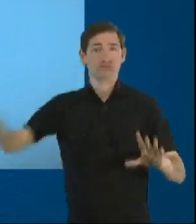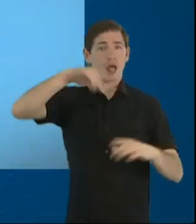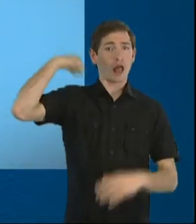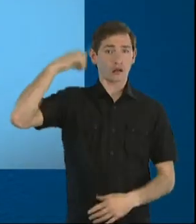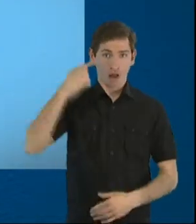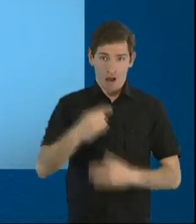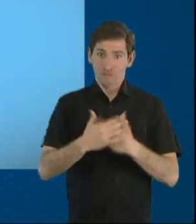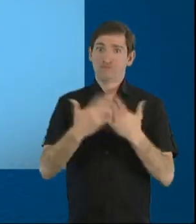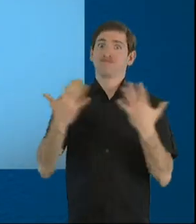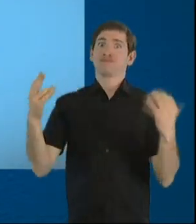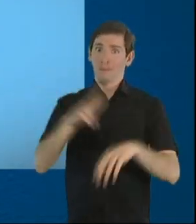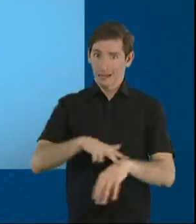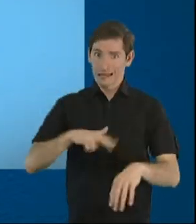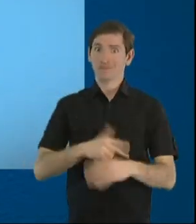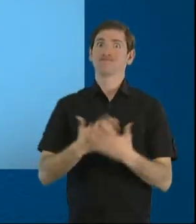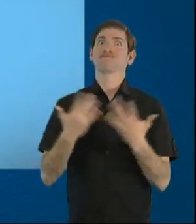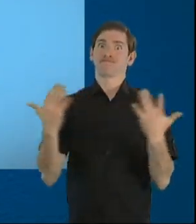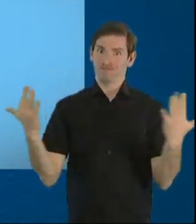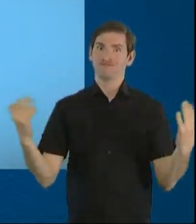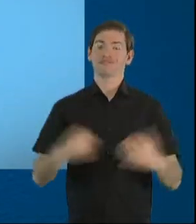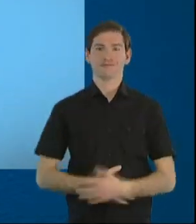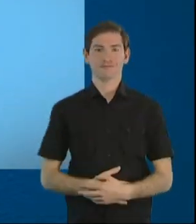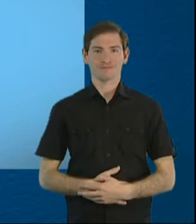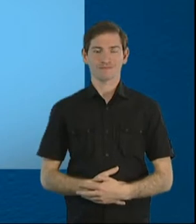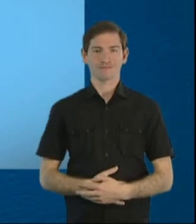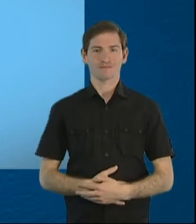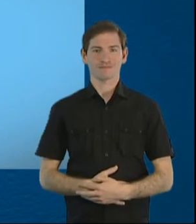That's an awful lot of helmets and hats.